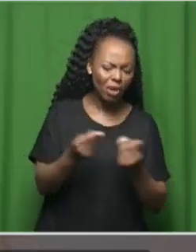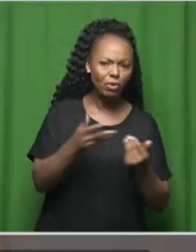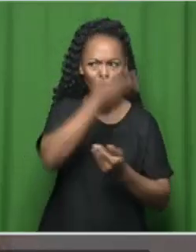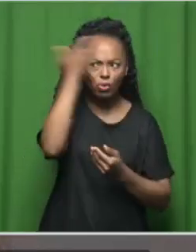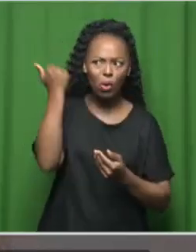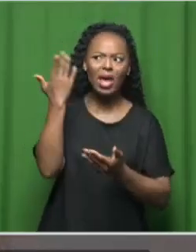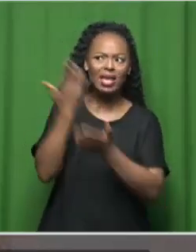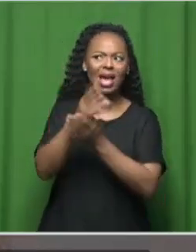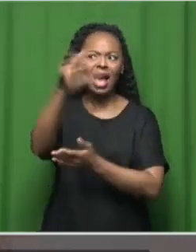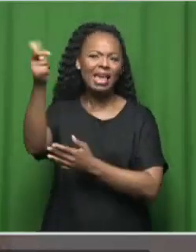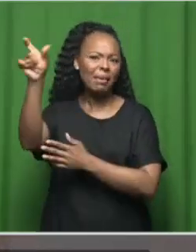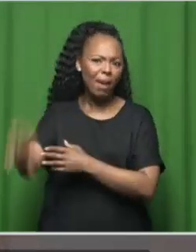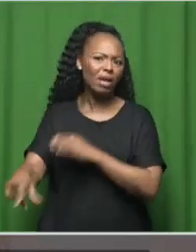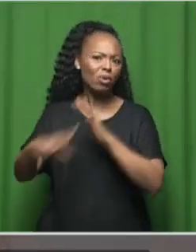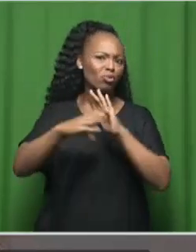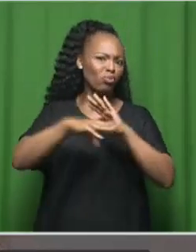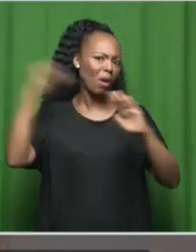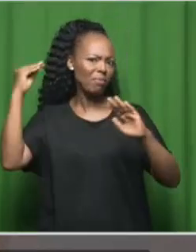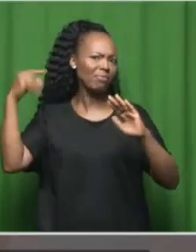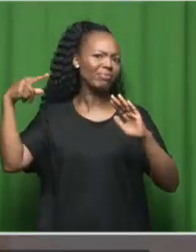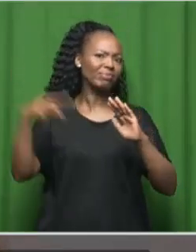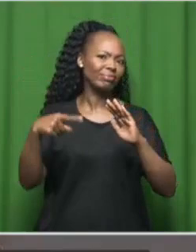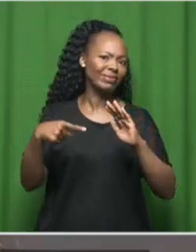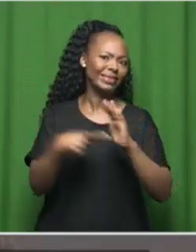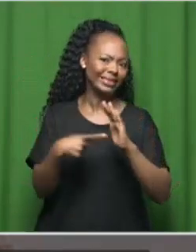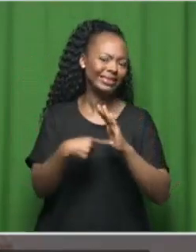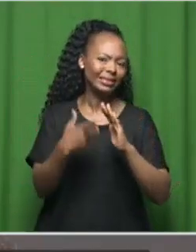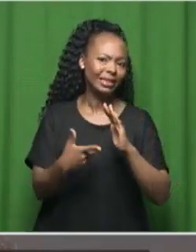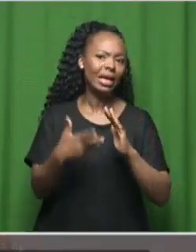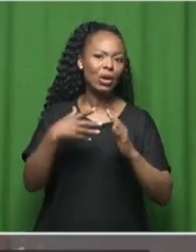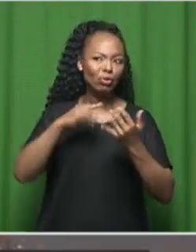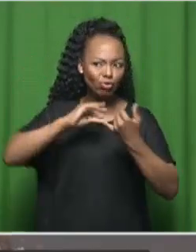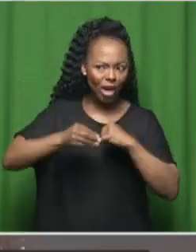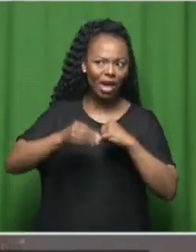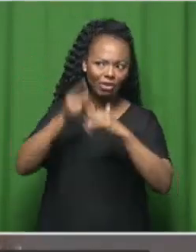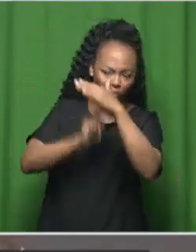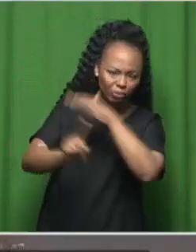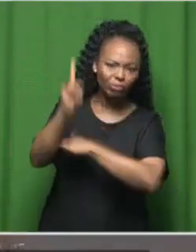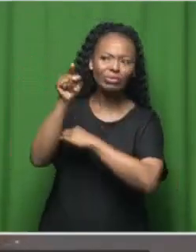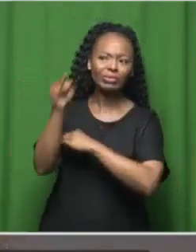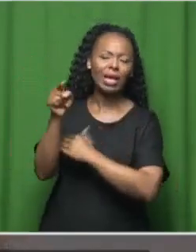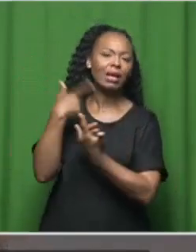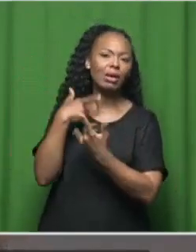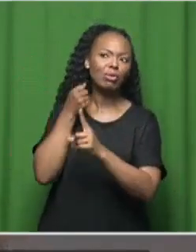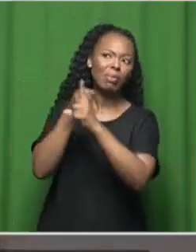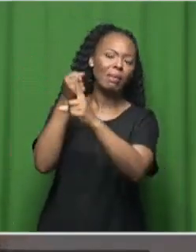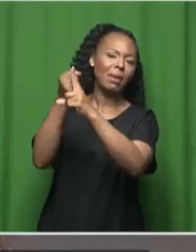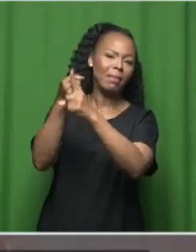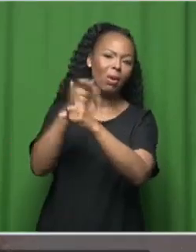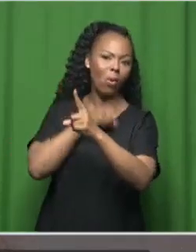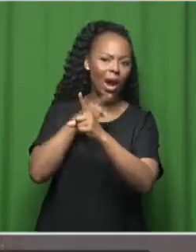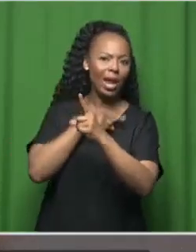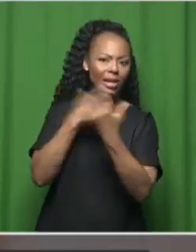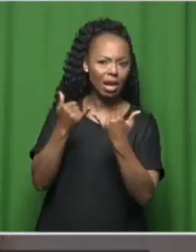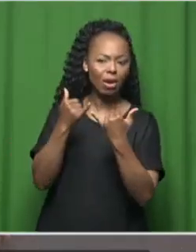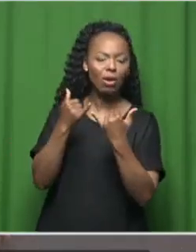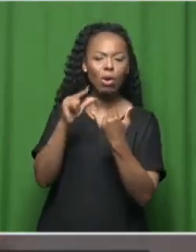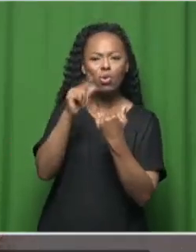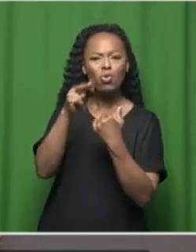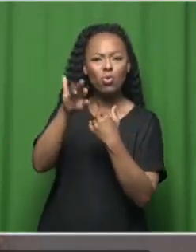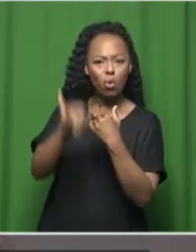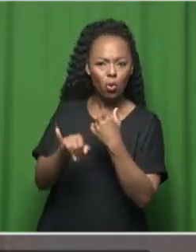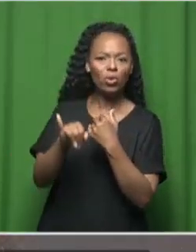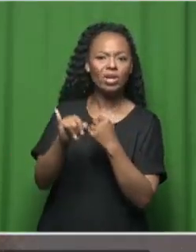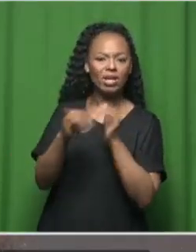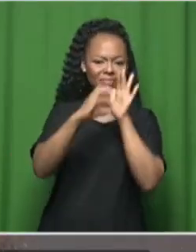to try as a brand to try and fight it legally because our Nguni print is protected copyright with